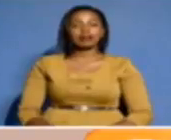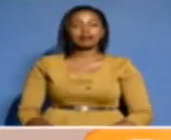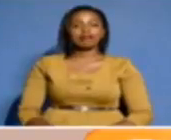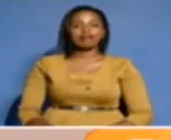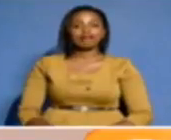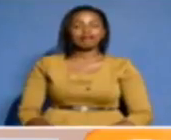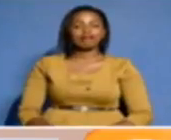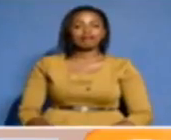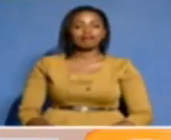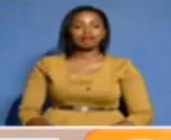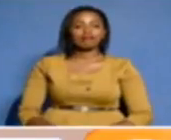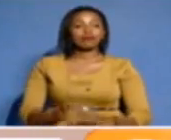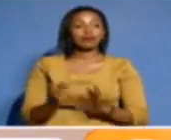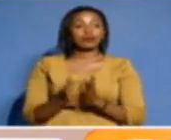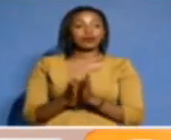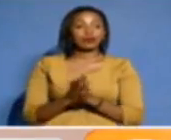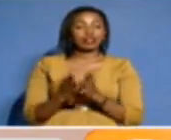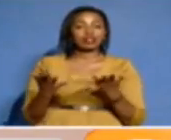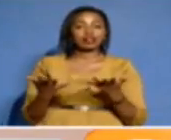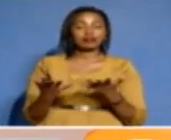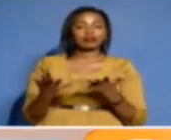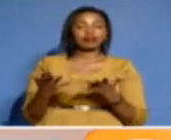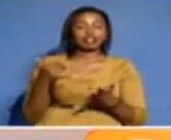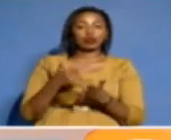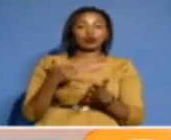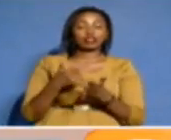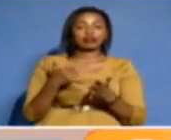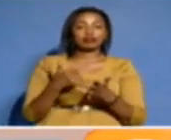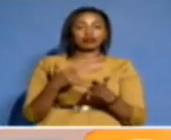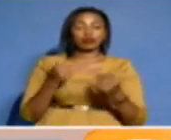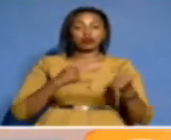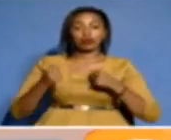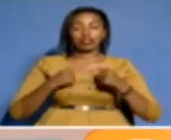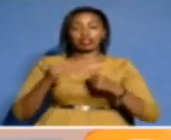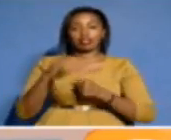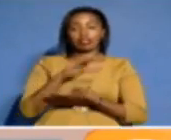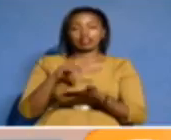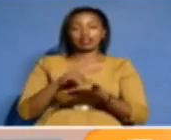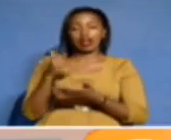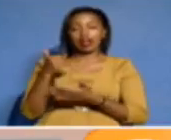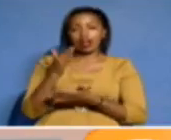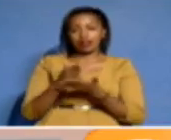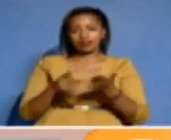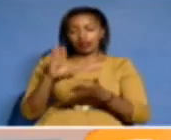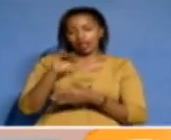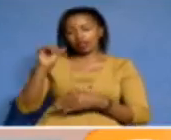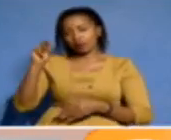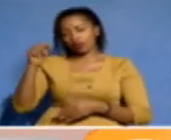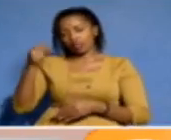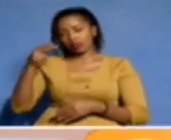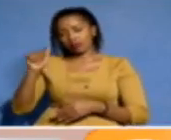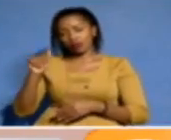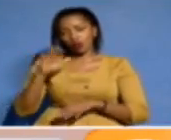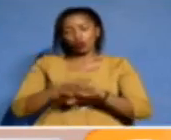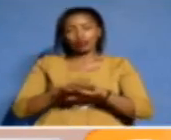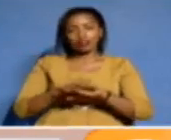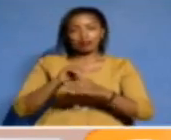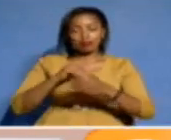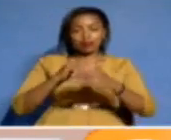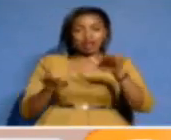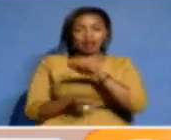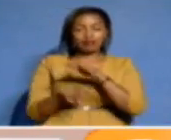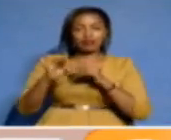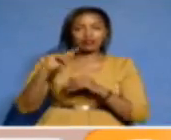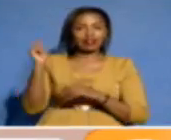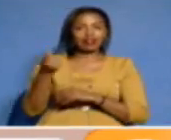KCB have made 13 new signings, including Rwandan centre-halves Tubane, Jemus and Mugabo, Gabriel, ahead of their return to the Kenyan Premier League, which kicks